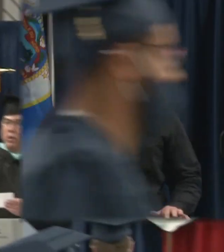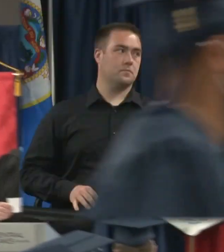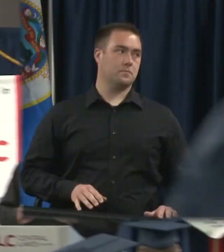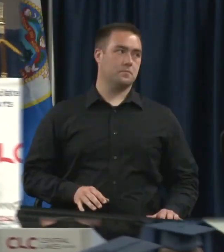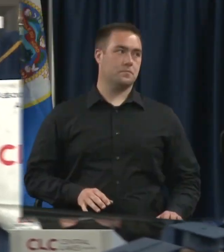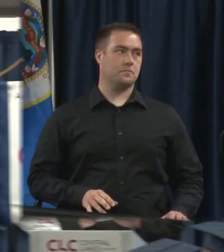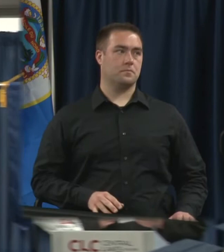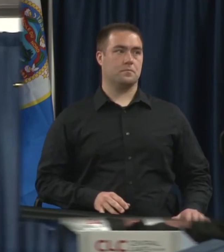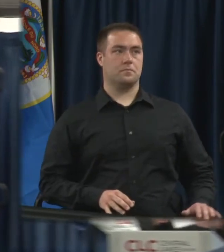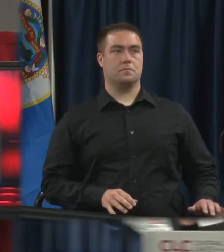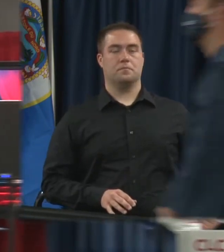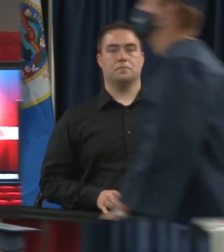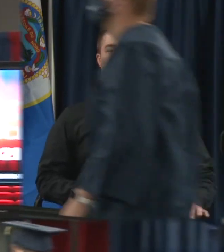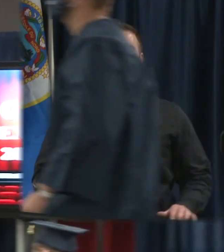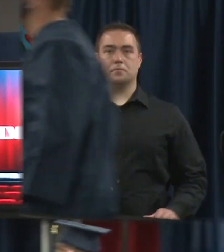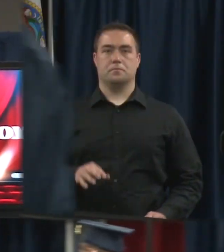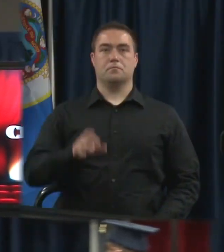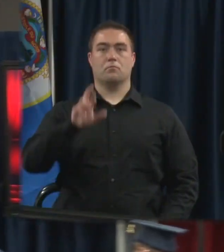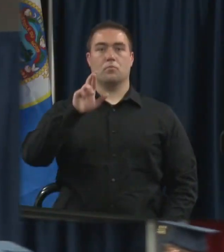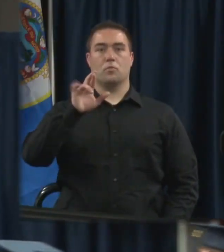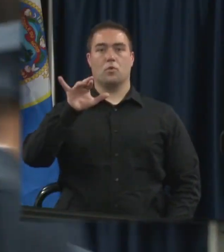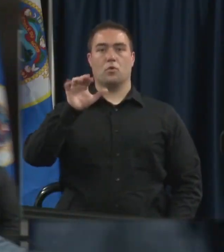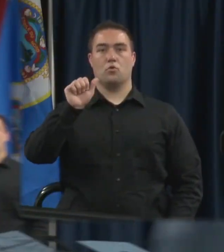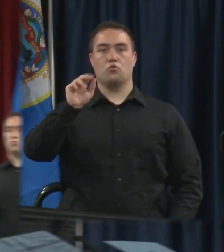Ryan Joseph Weller.